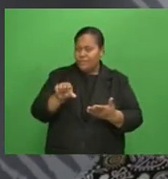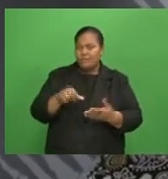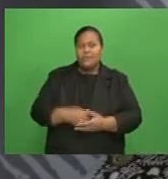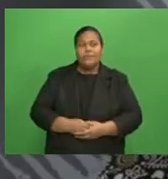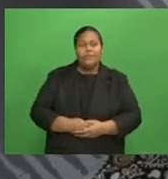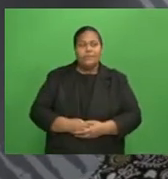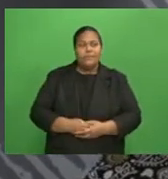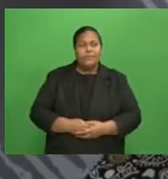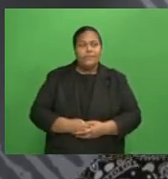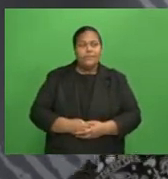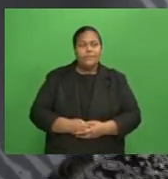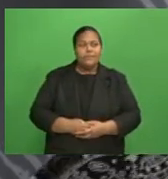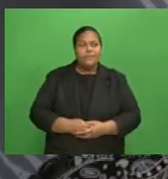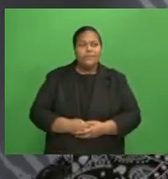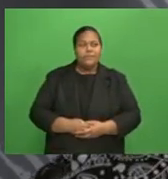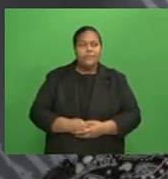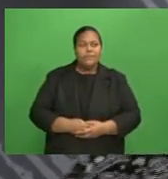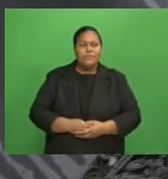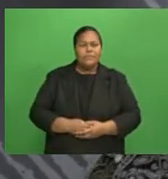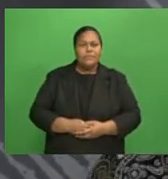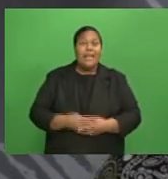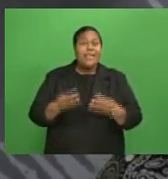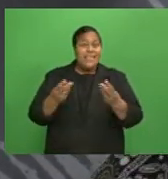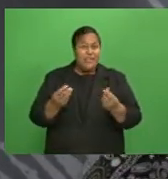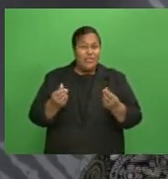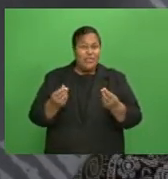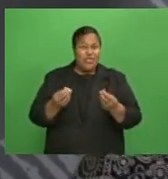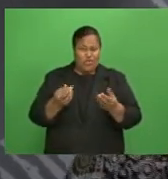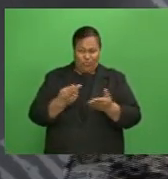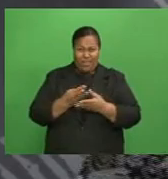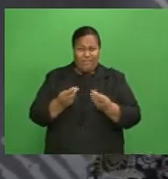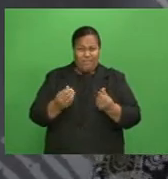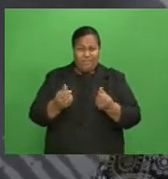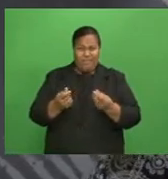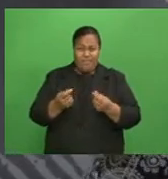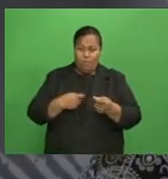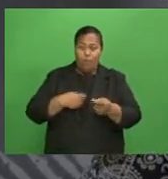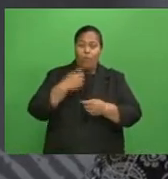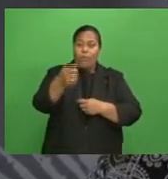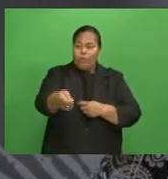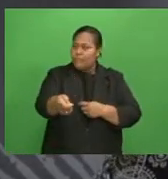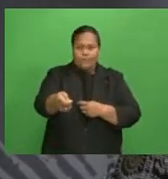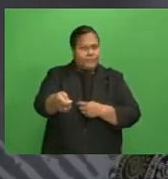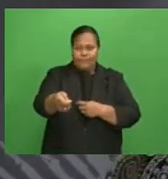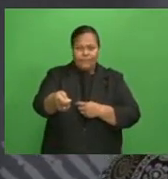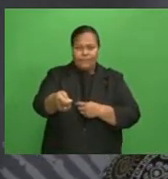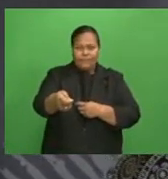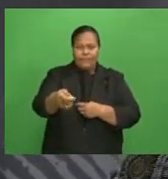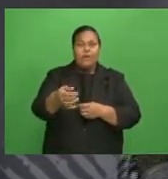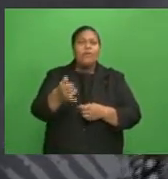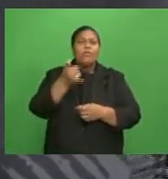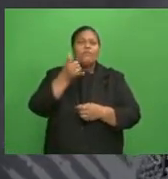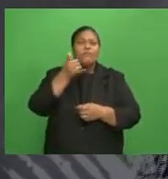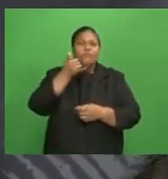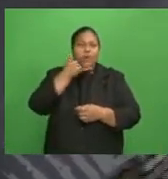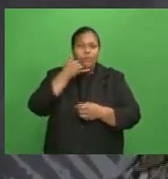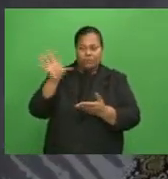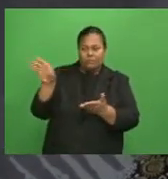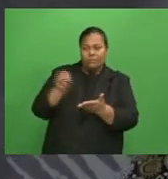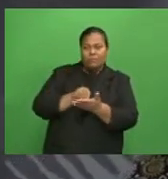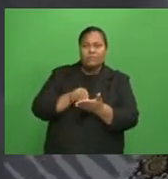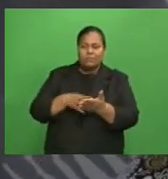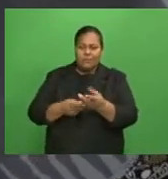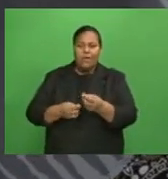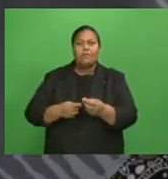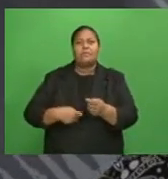remove cash from the equation and the complications that come, the accounting complications that come with cash, and now the